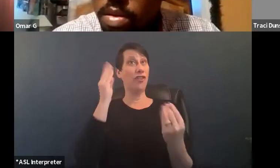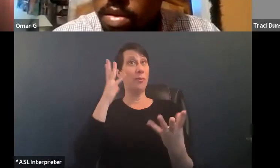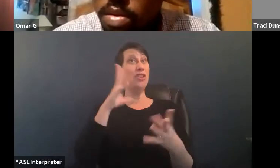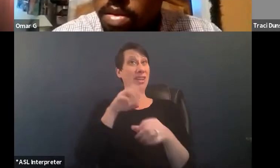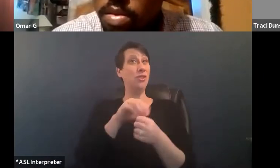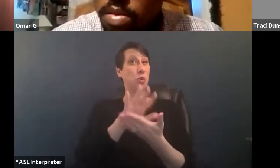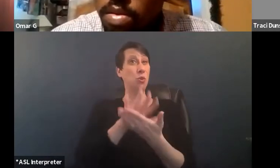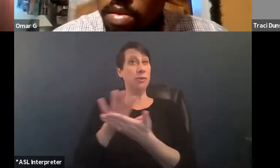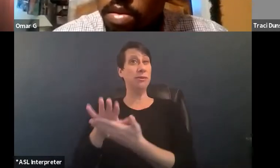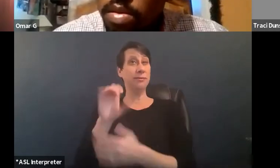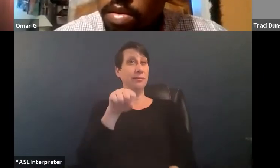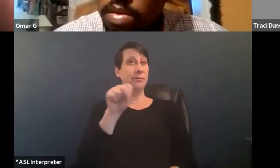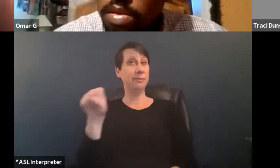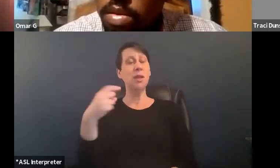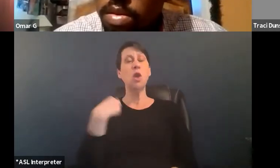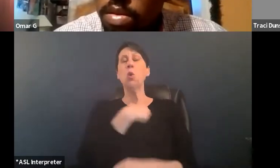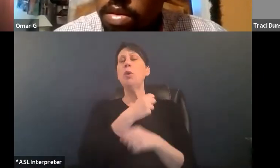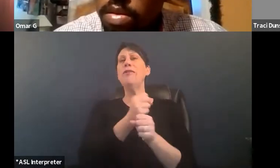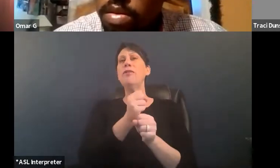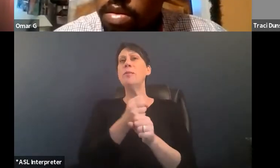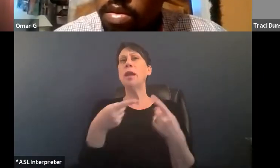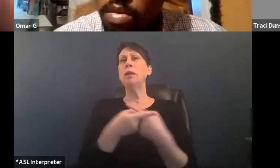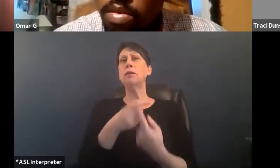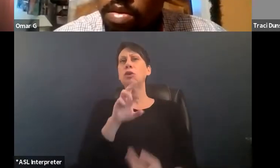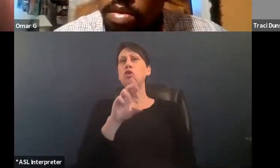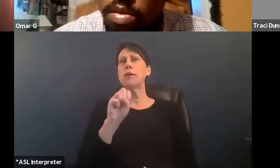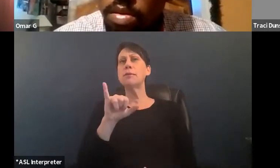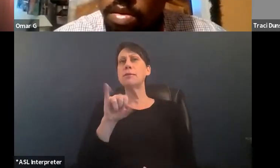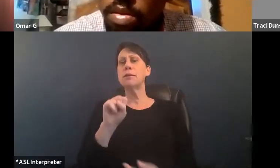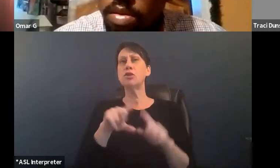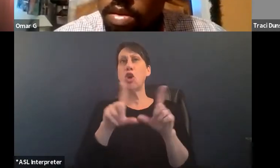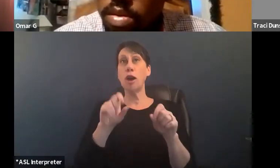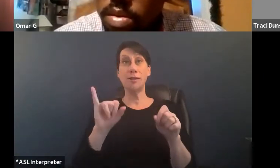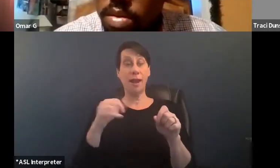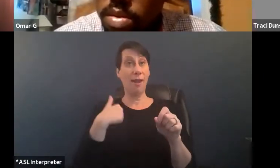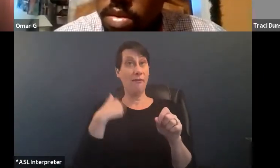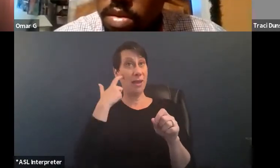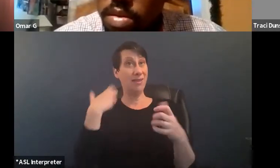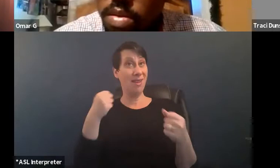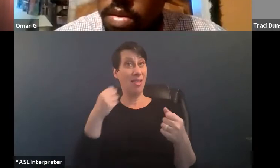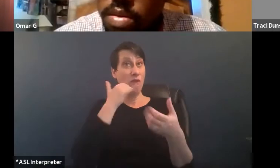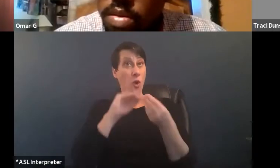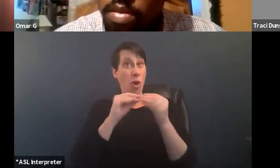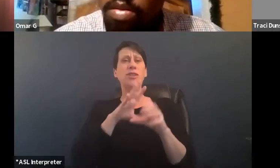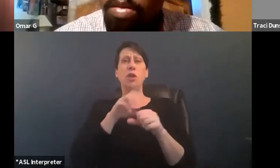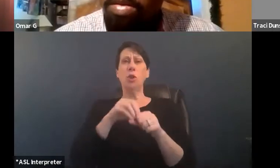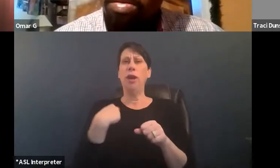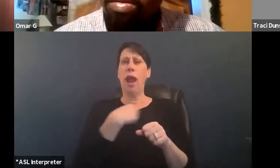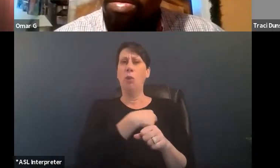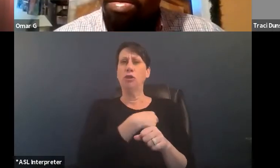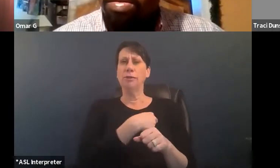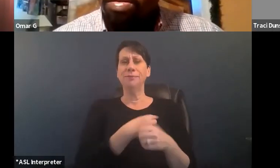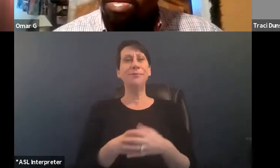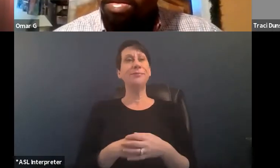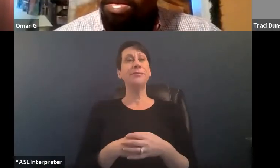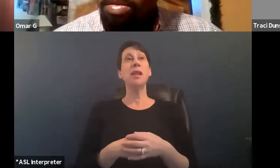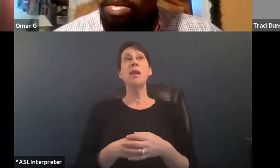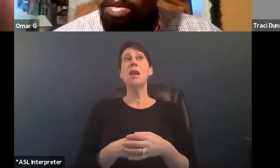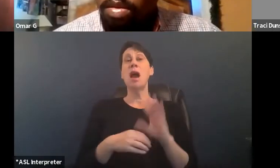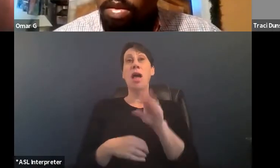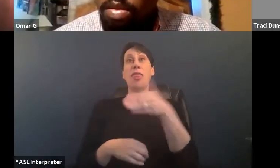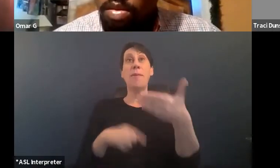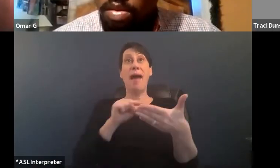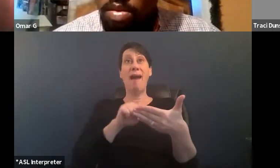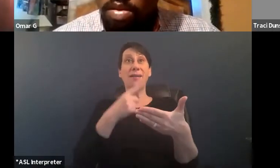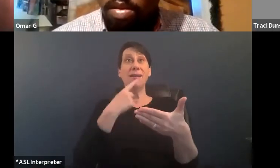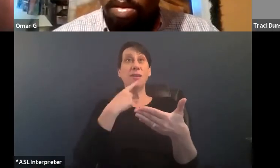we've made crisis cards that have mental health phone numbers, including ours. And on the back, it's a what to say and what not